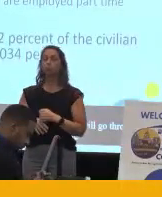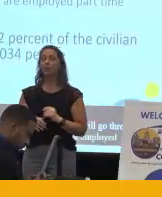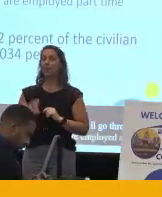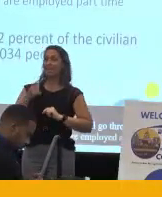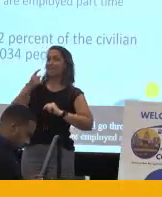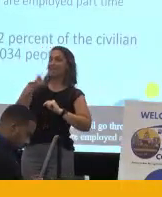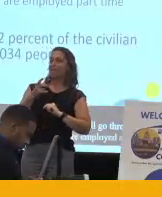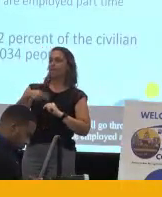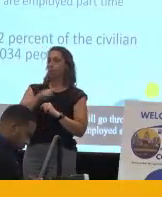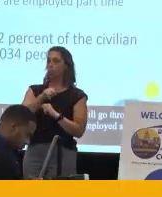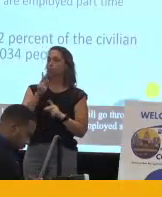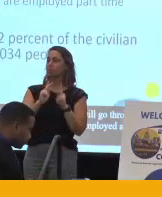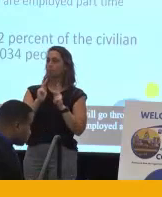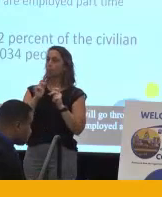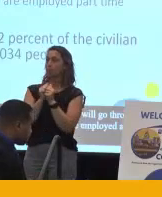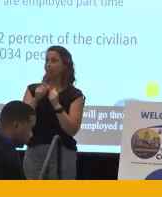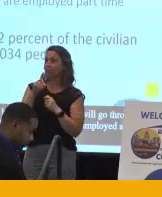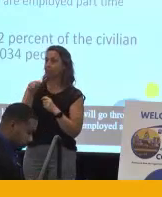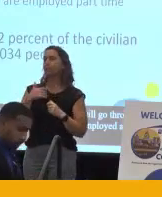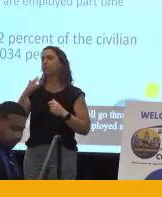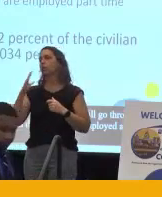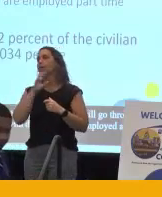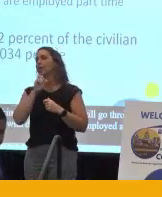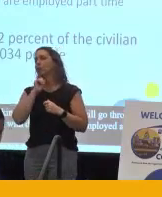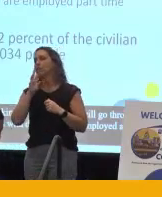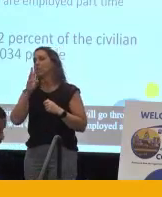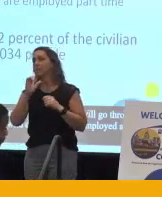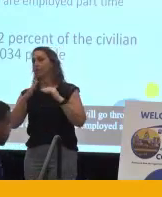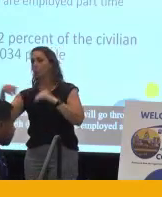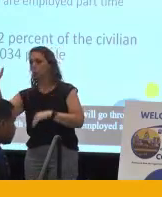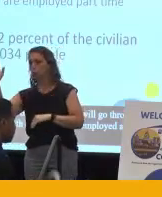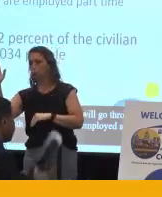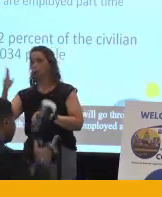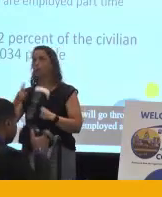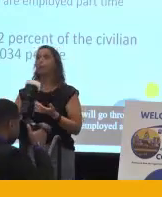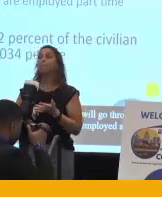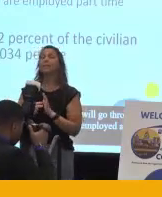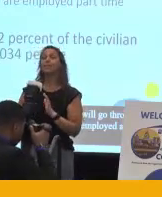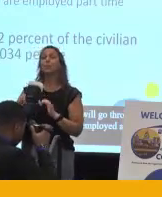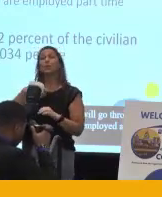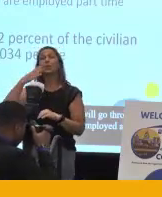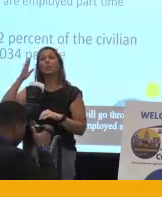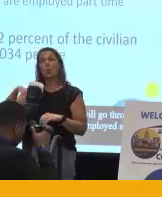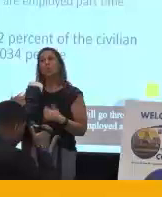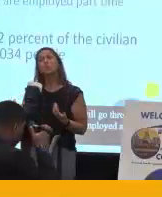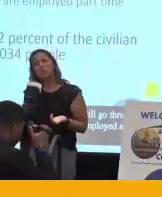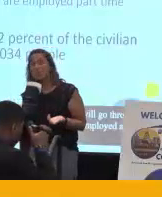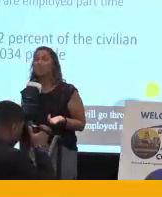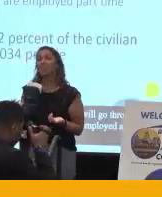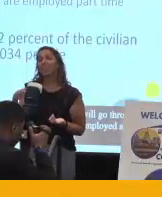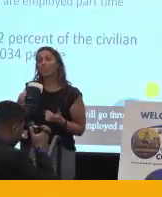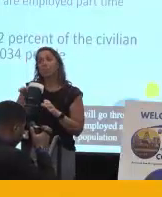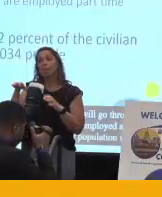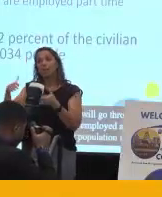disability, are age 65 and older. So we know that our population, just in general, is an aging